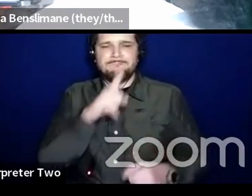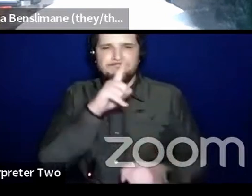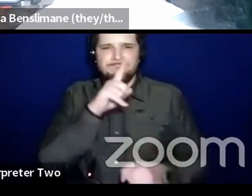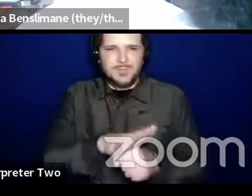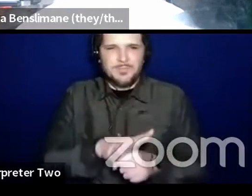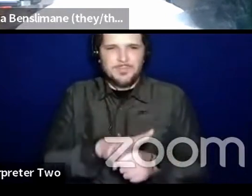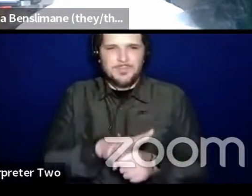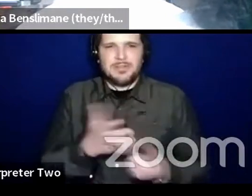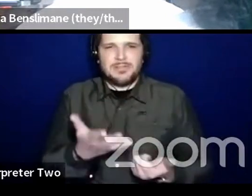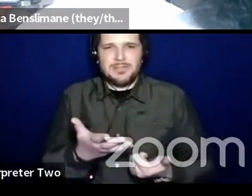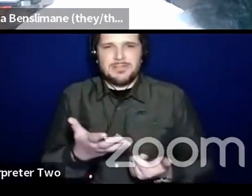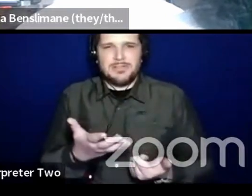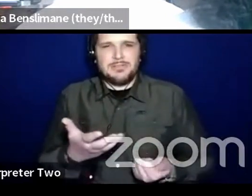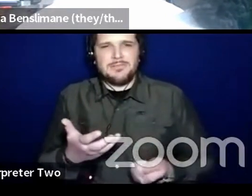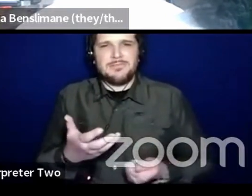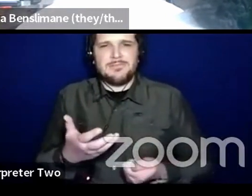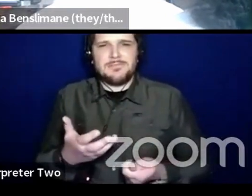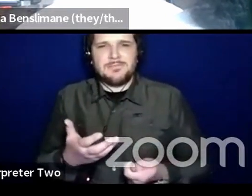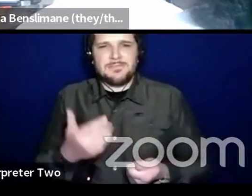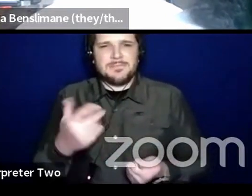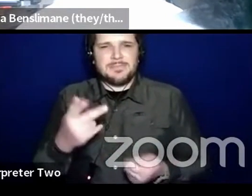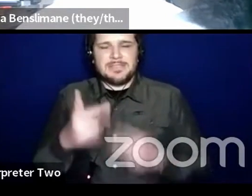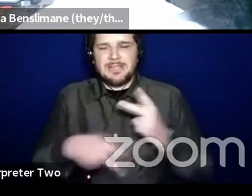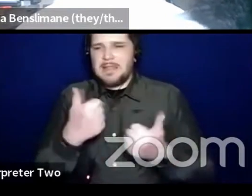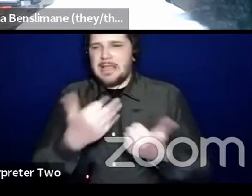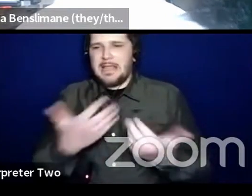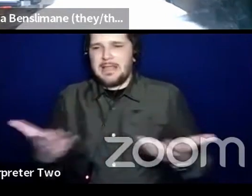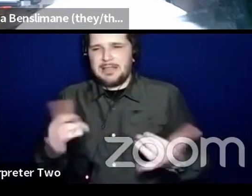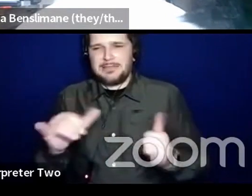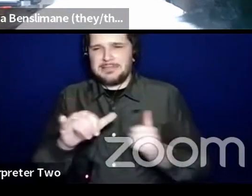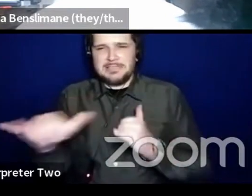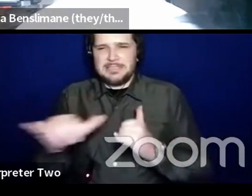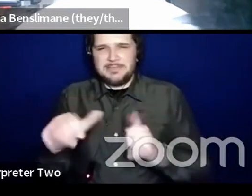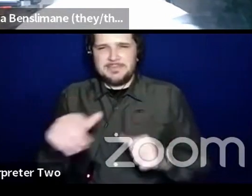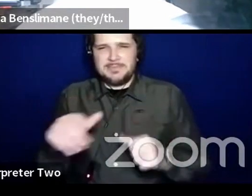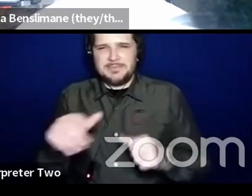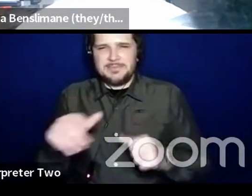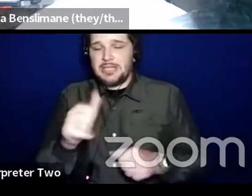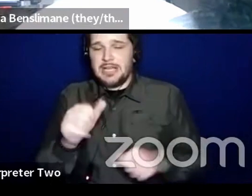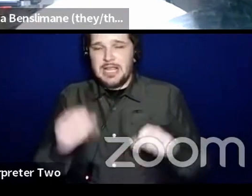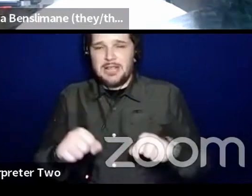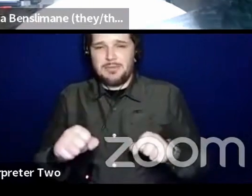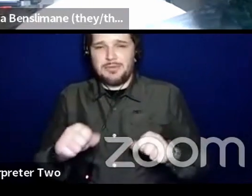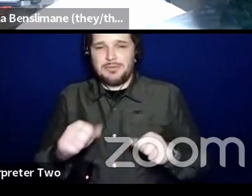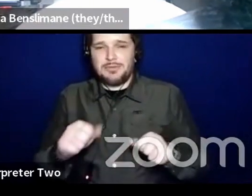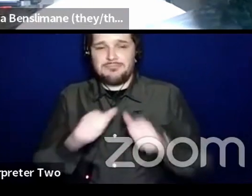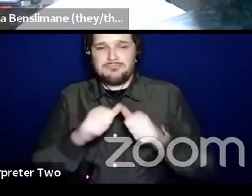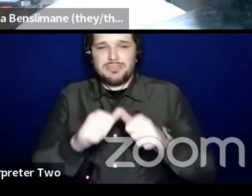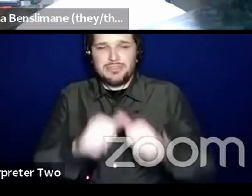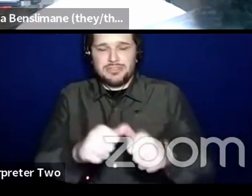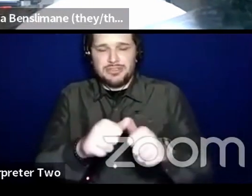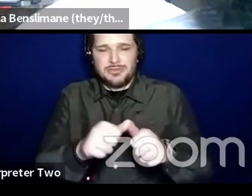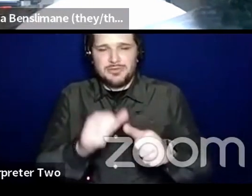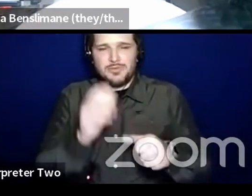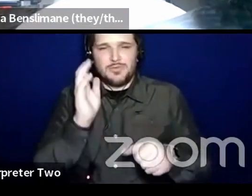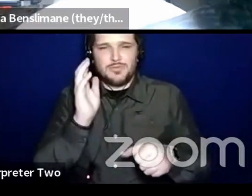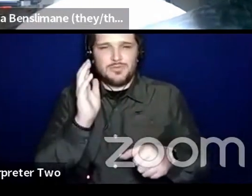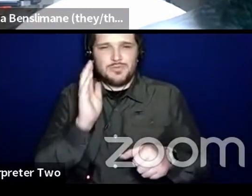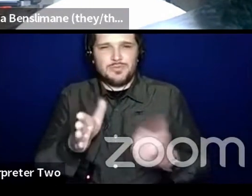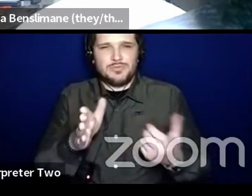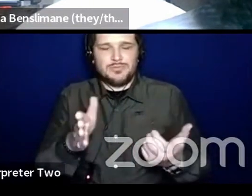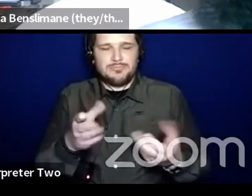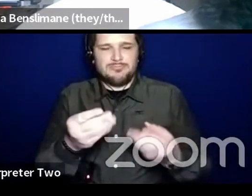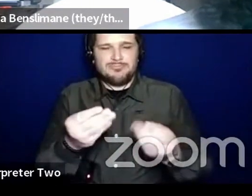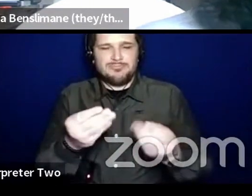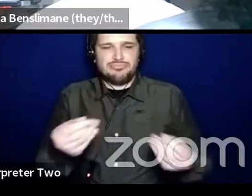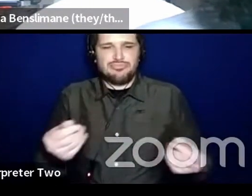kind of like anything, right? If you aren't able to continue doing it, it's going to kind of potentially disintegrate or things